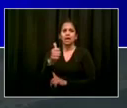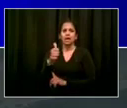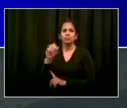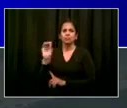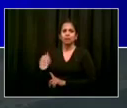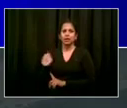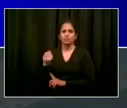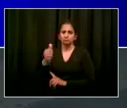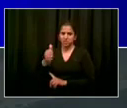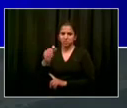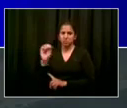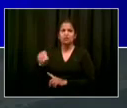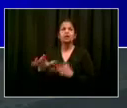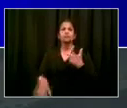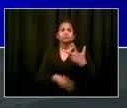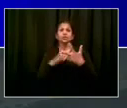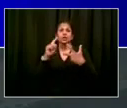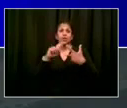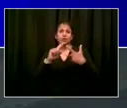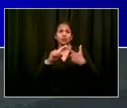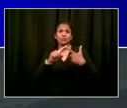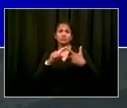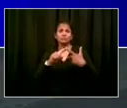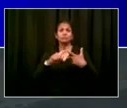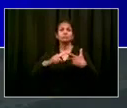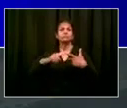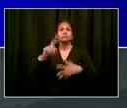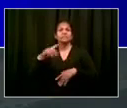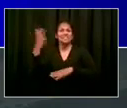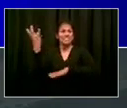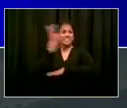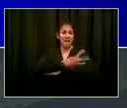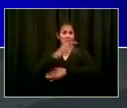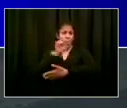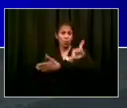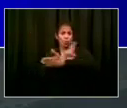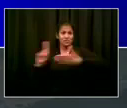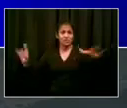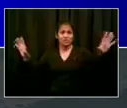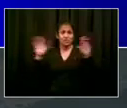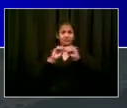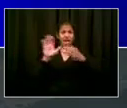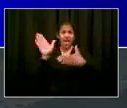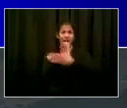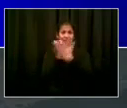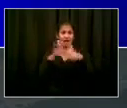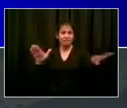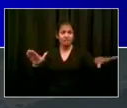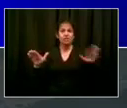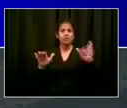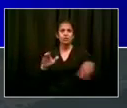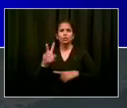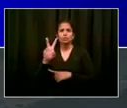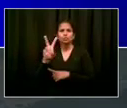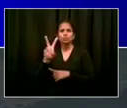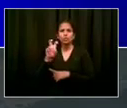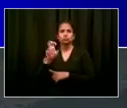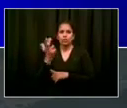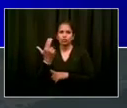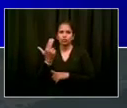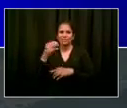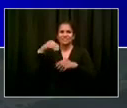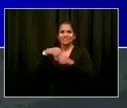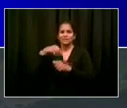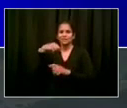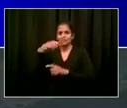reported cases on a 7-day average. Threshold is 550 cases. Today's report, 213. Number 3, percentage of people